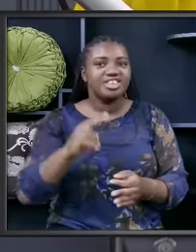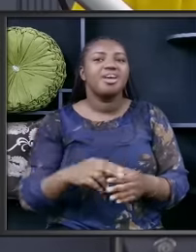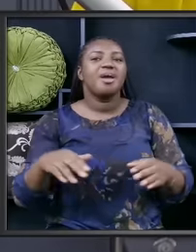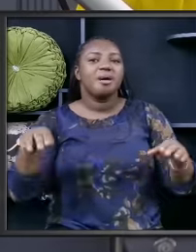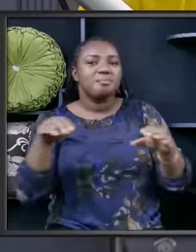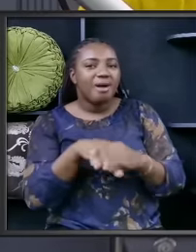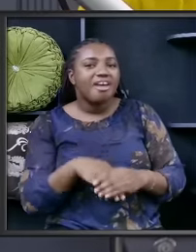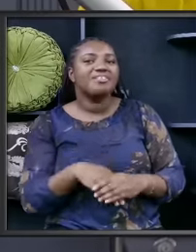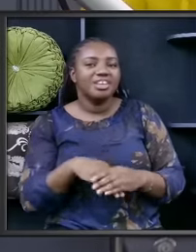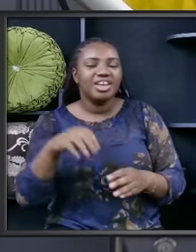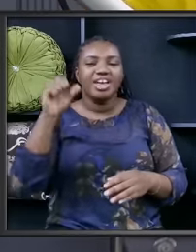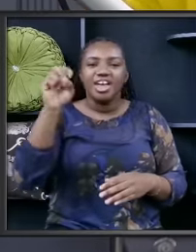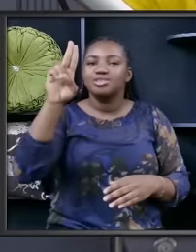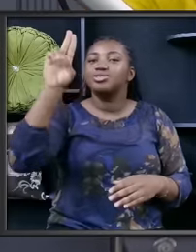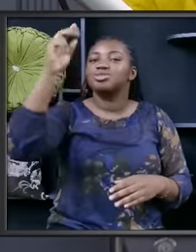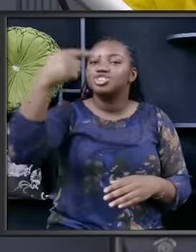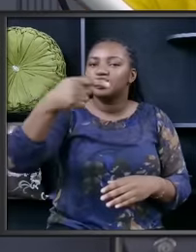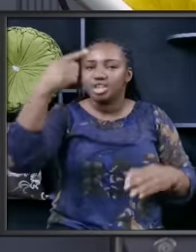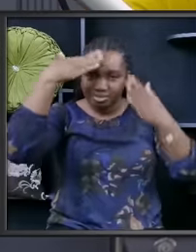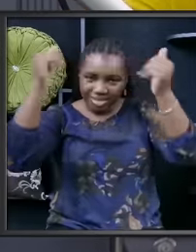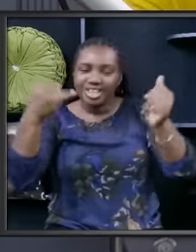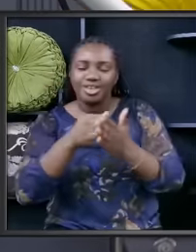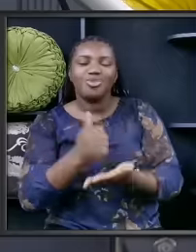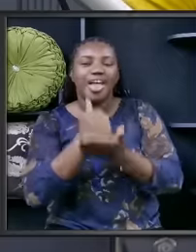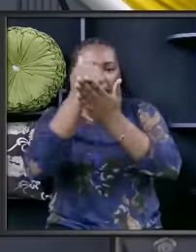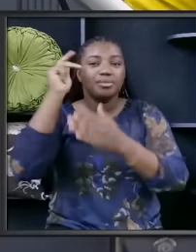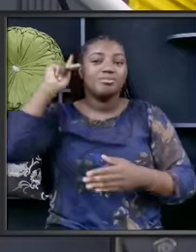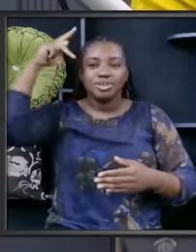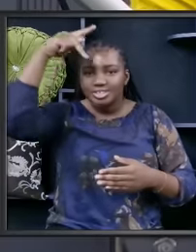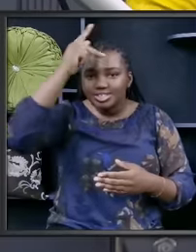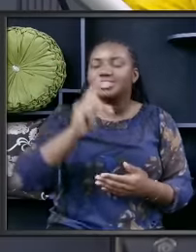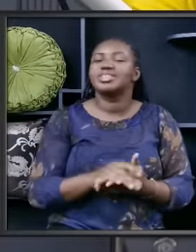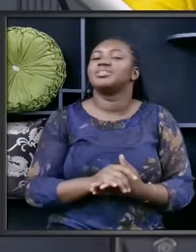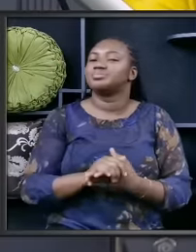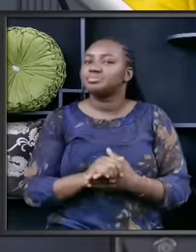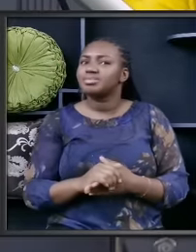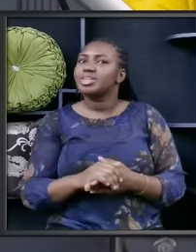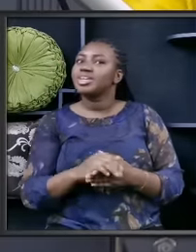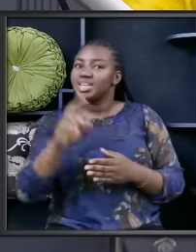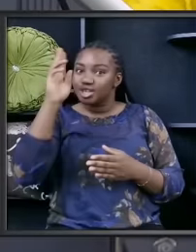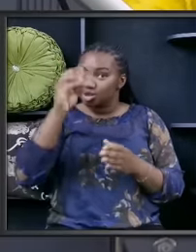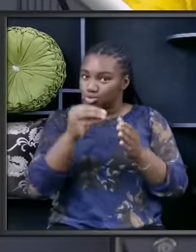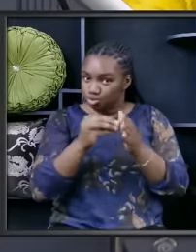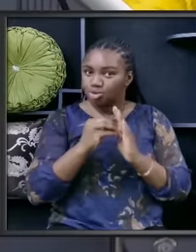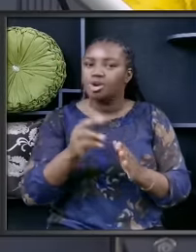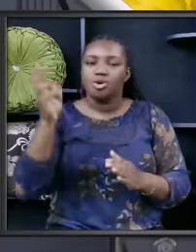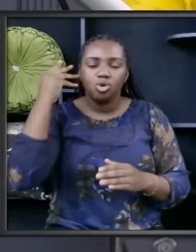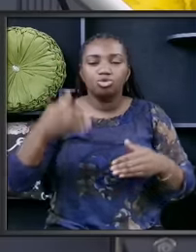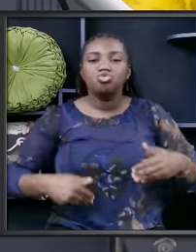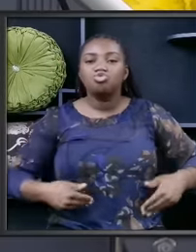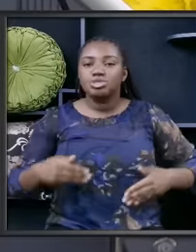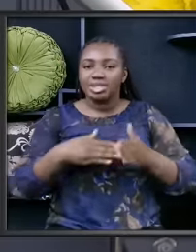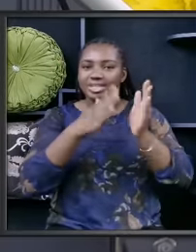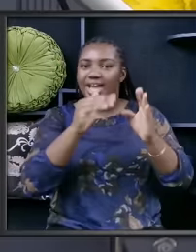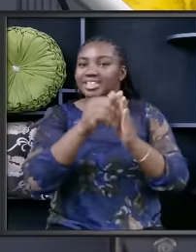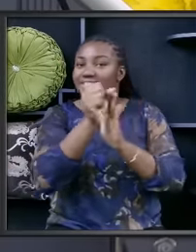help in political career. So now he come marry me himself, now youth leader for state that time. So he come marry me